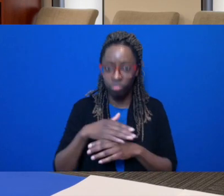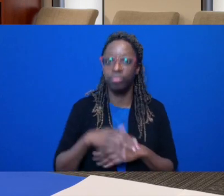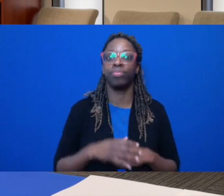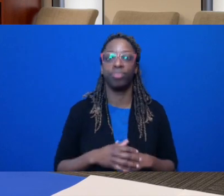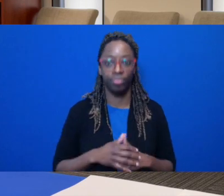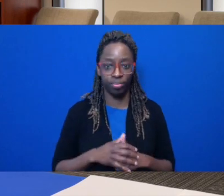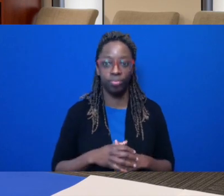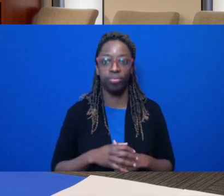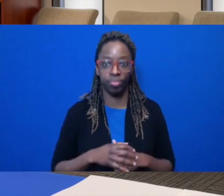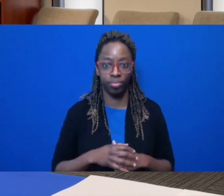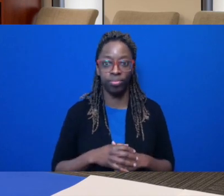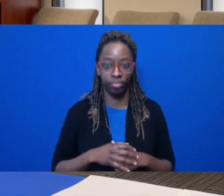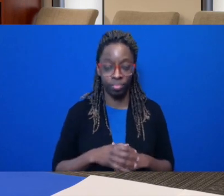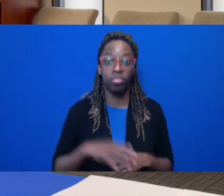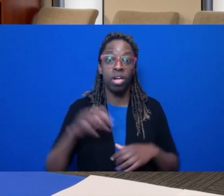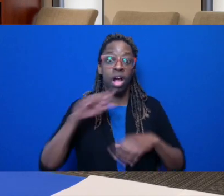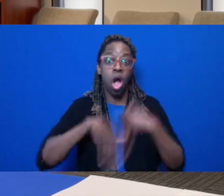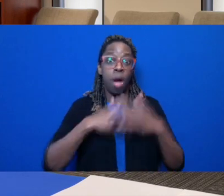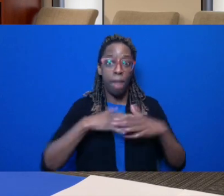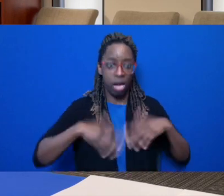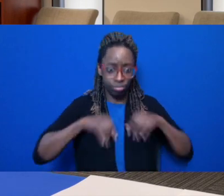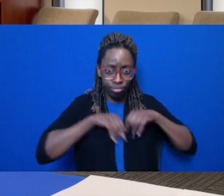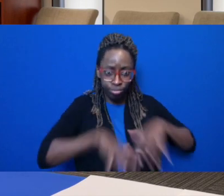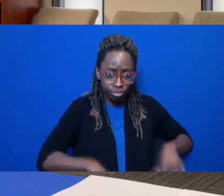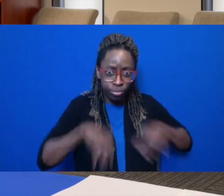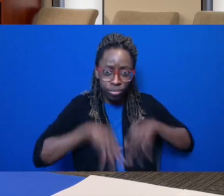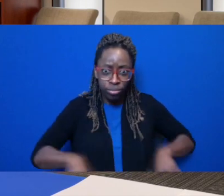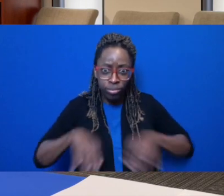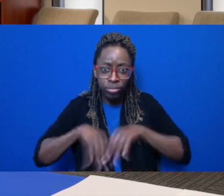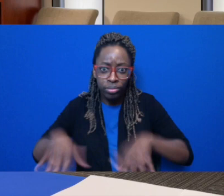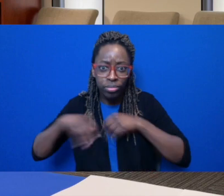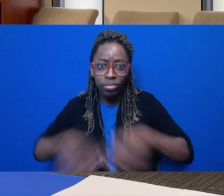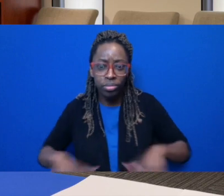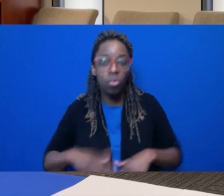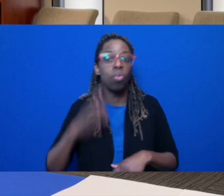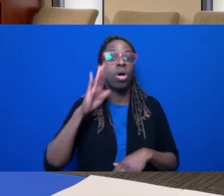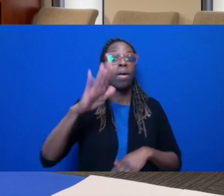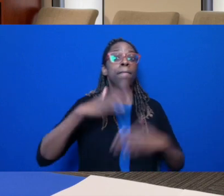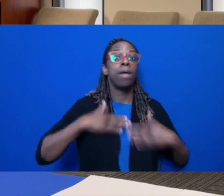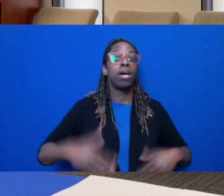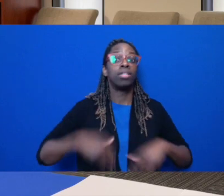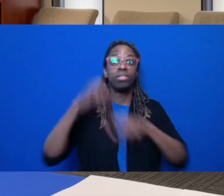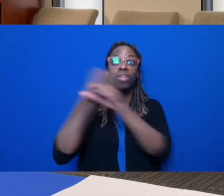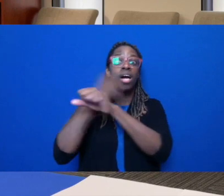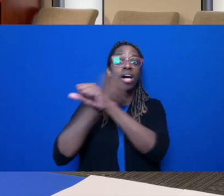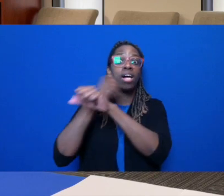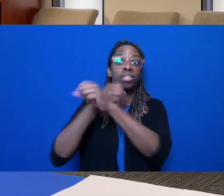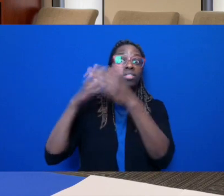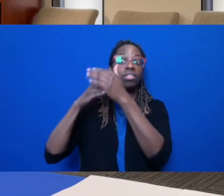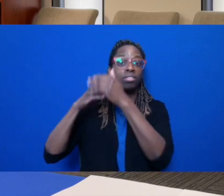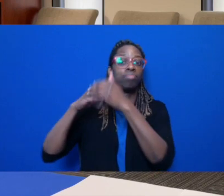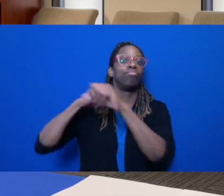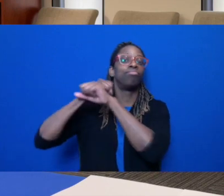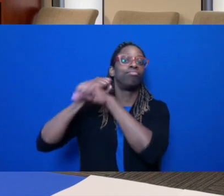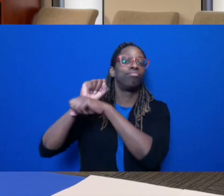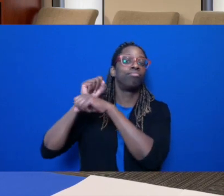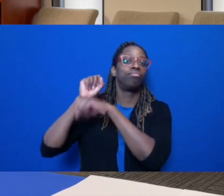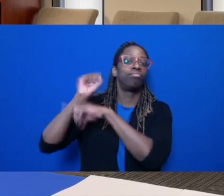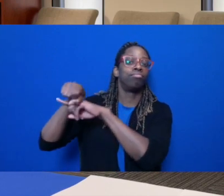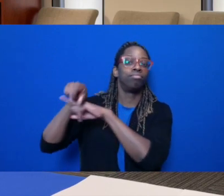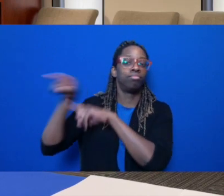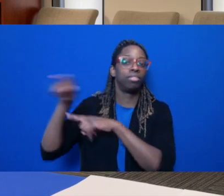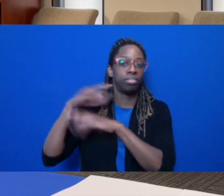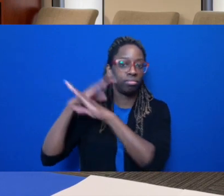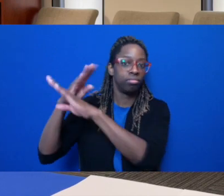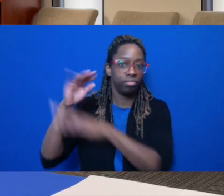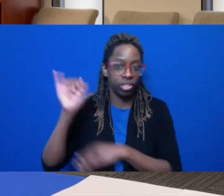And so that concept, it seems so simple, but that concept is really what has generated now dozens of different vaccines